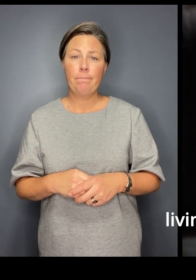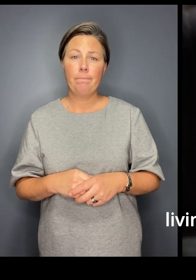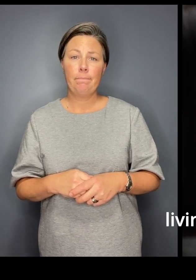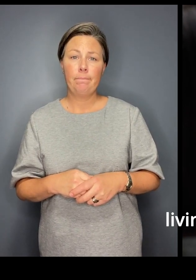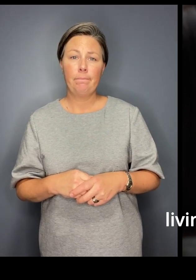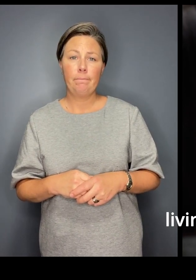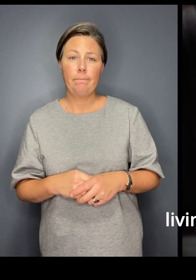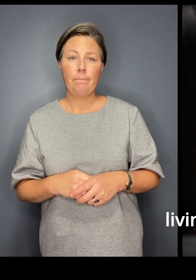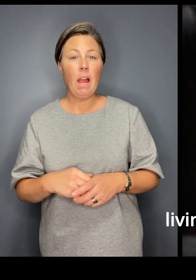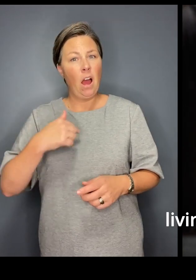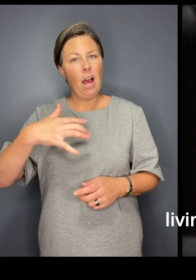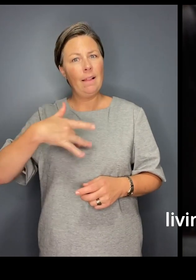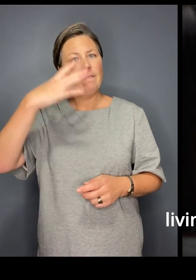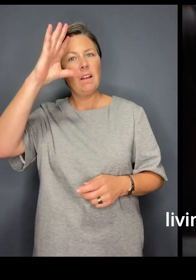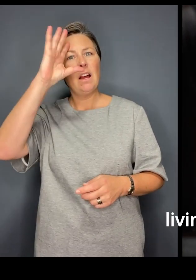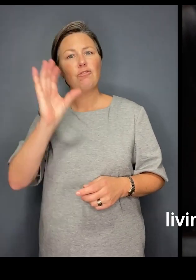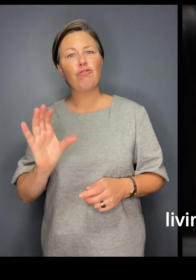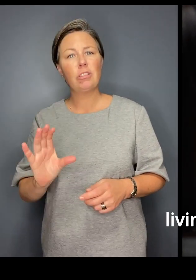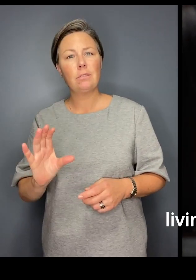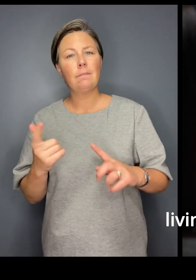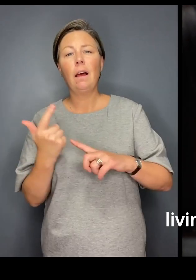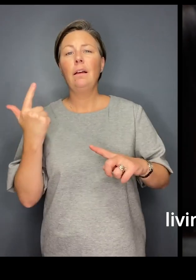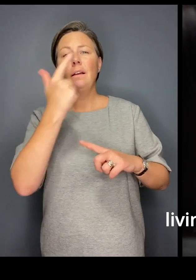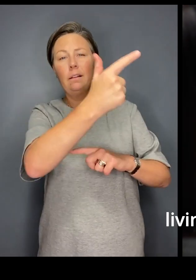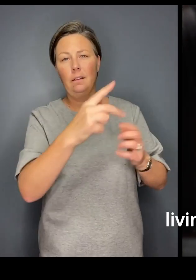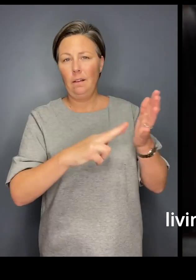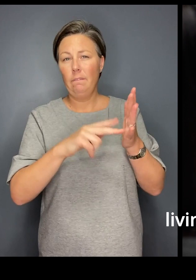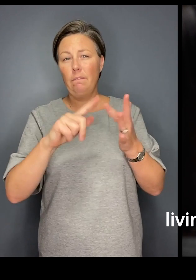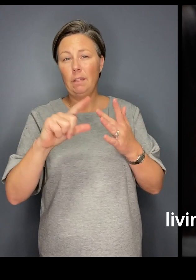Living in the rural area